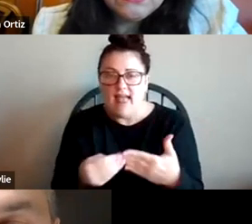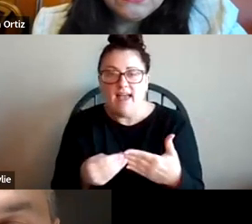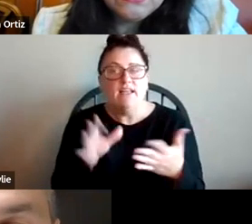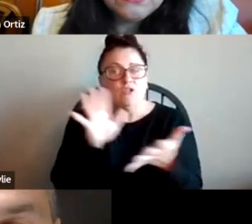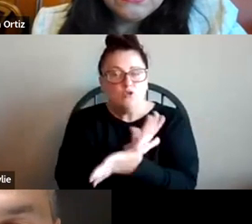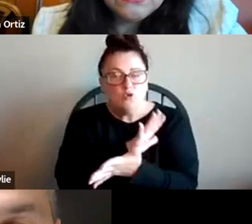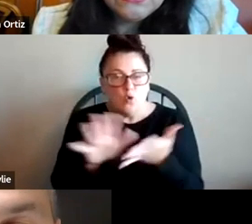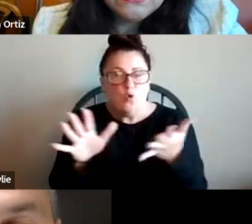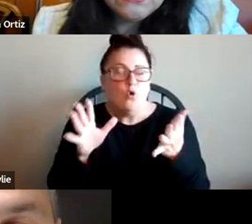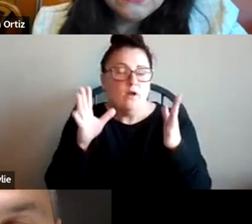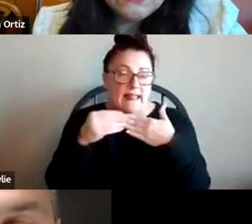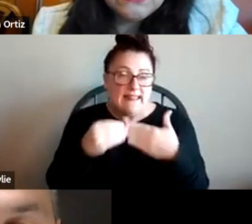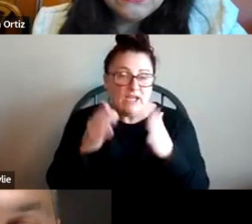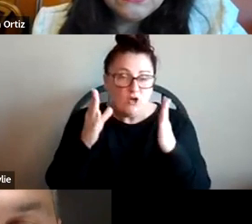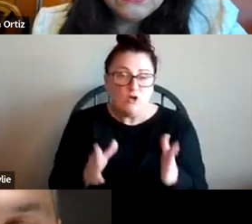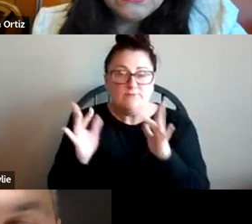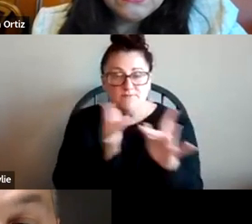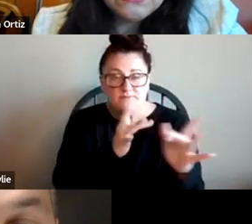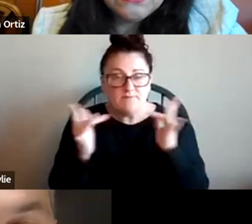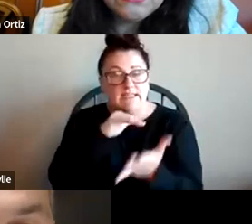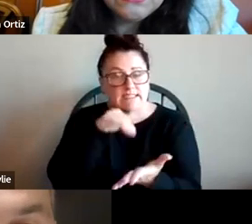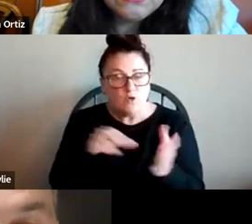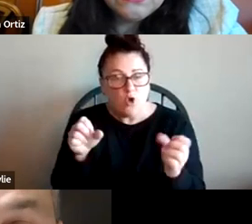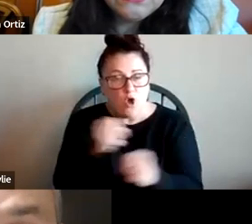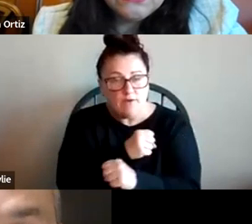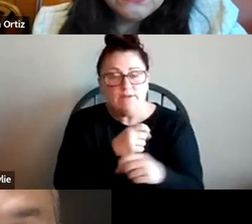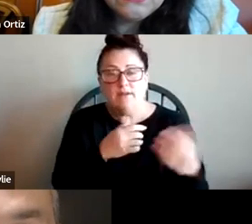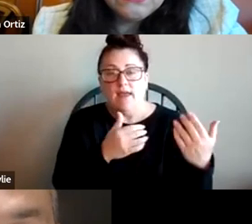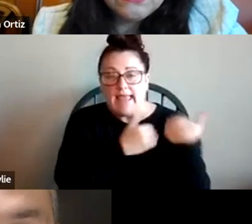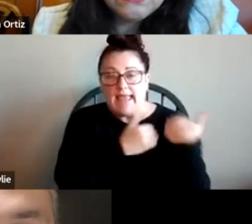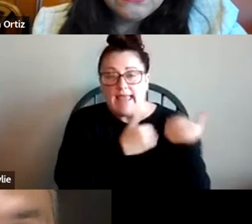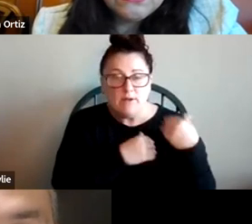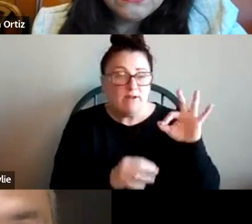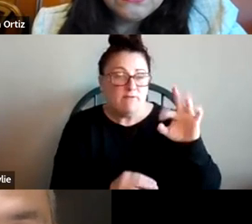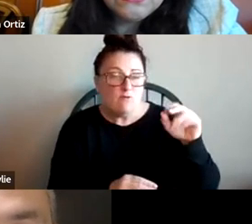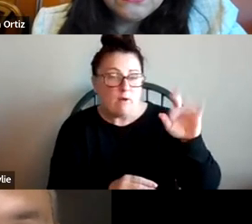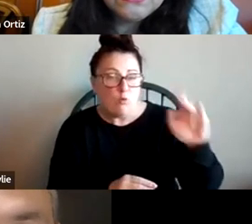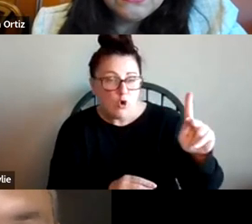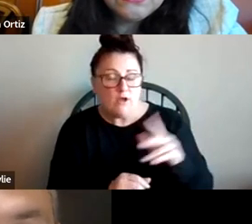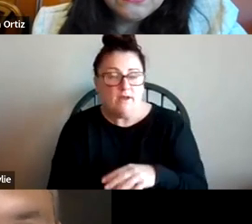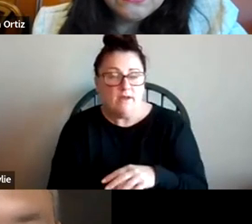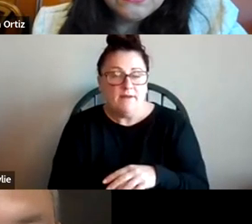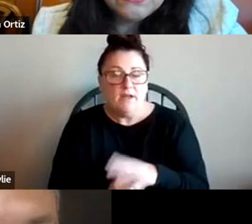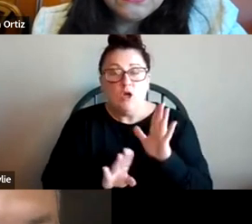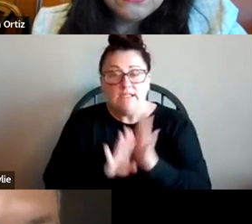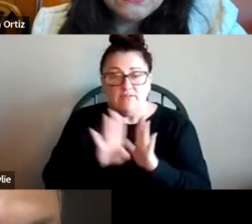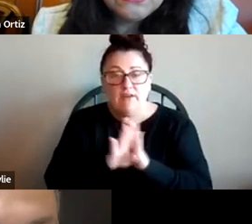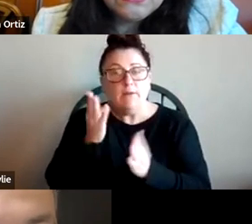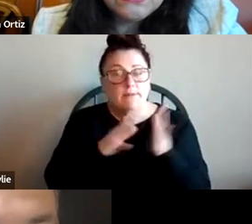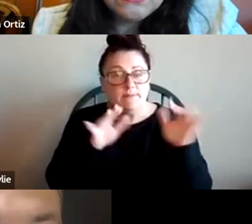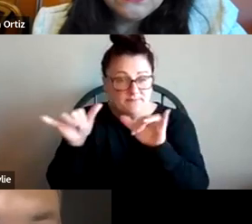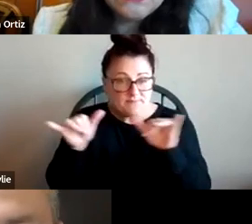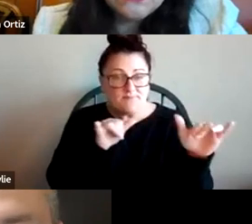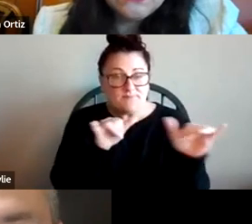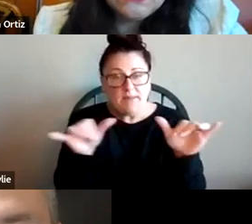leaders in the Alternative Education Network and people in central office around an accountability framework. Where we have developed some standards that can